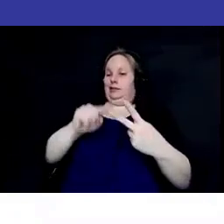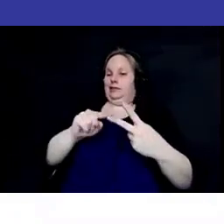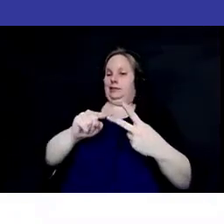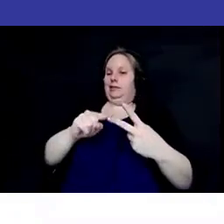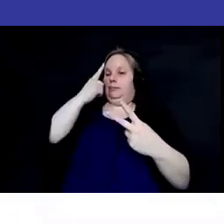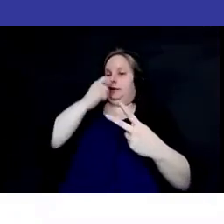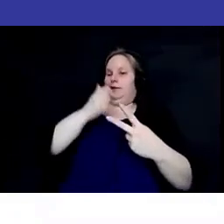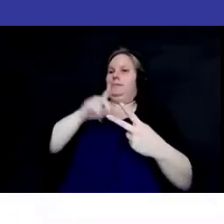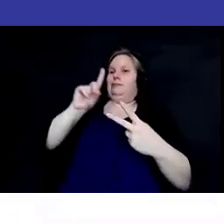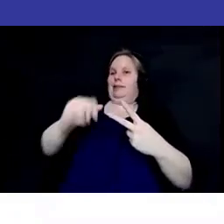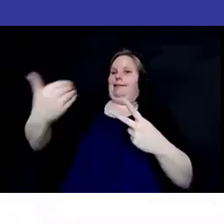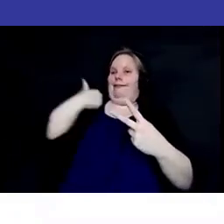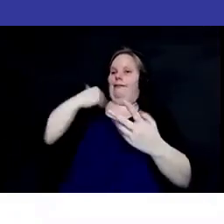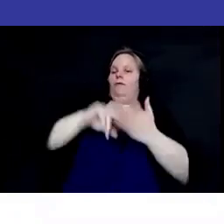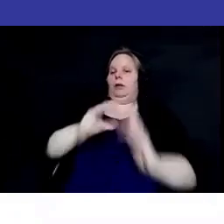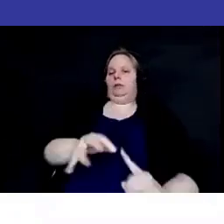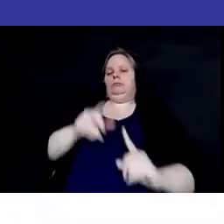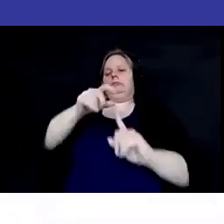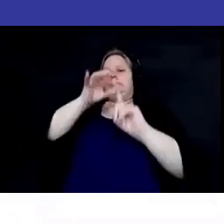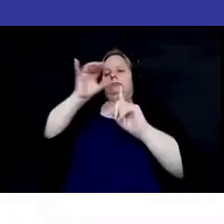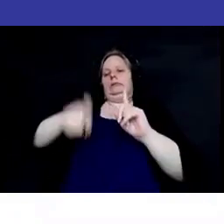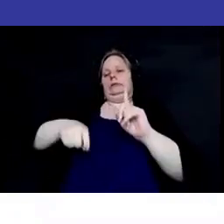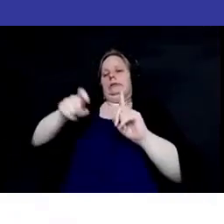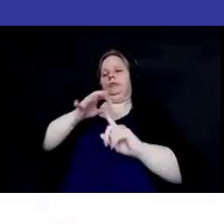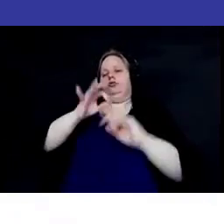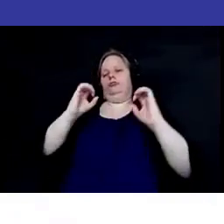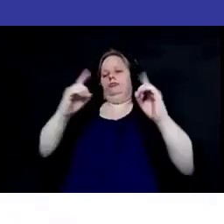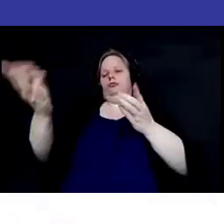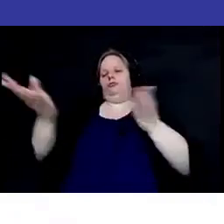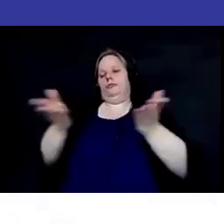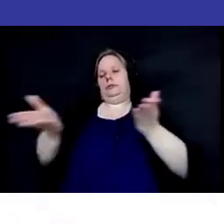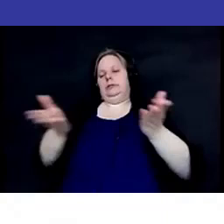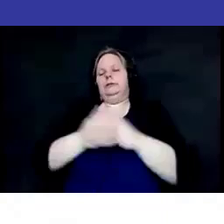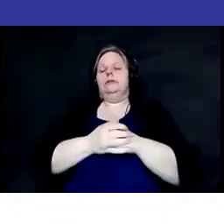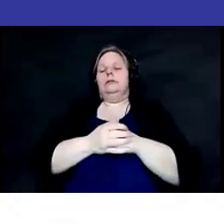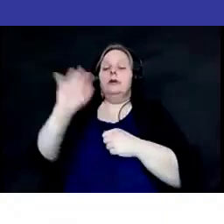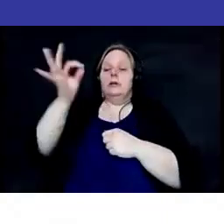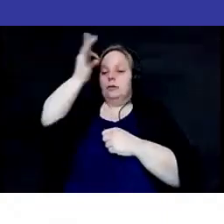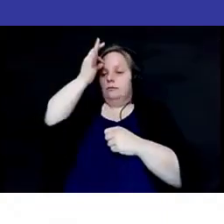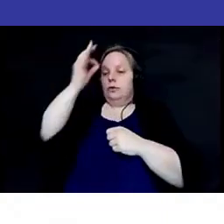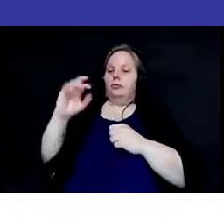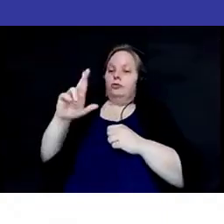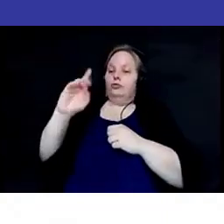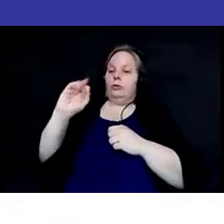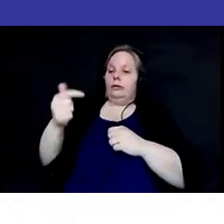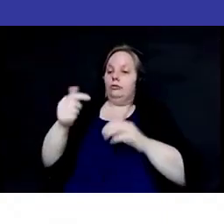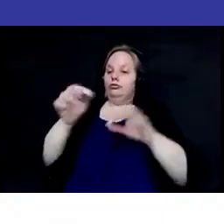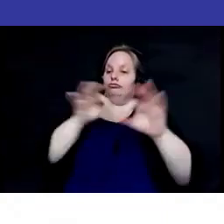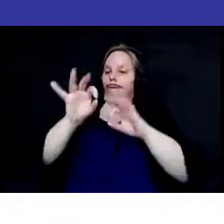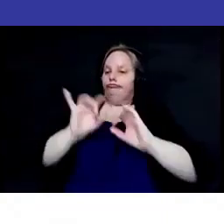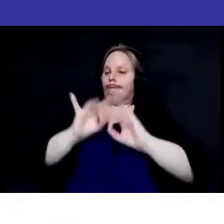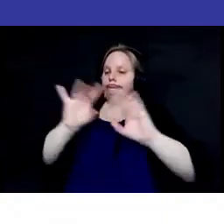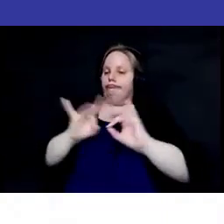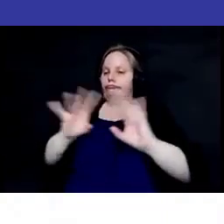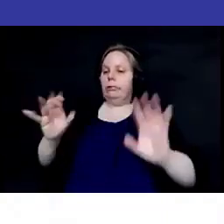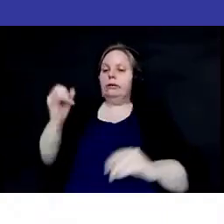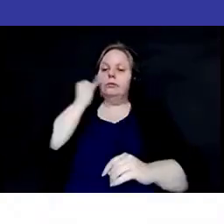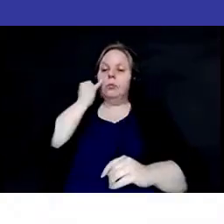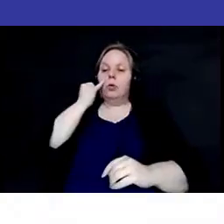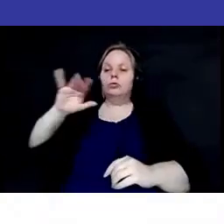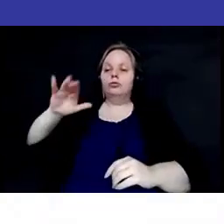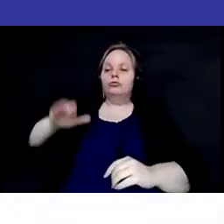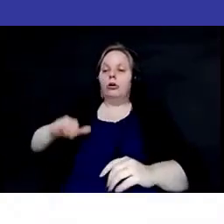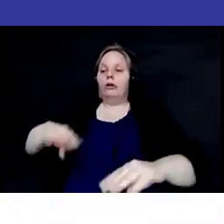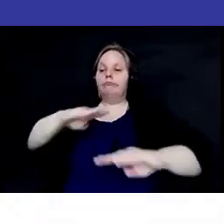special education services. The federal regulations clarify that if a child meets the criteria for